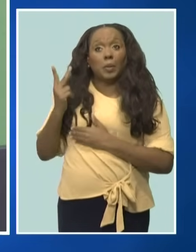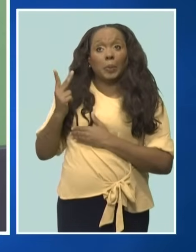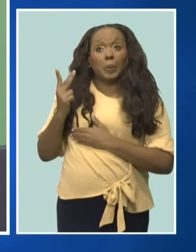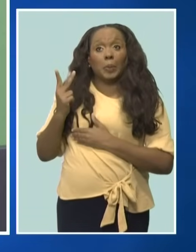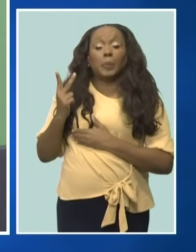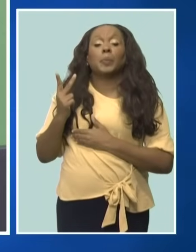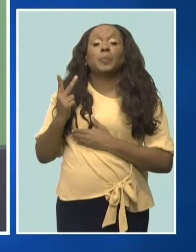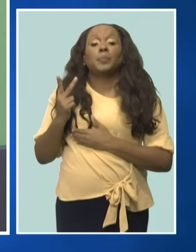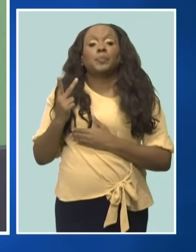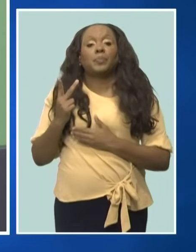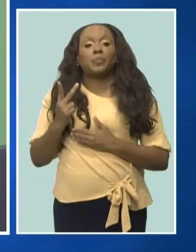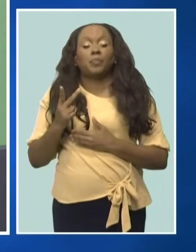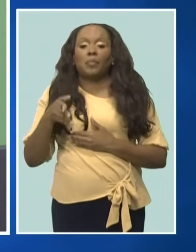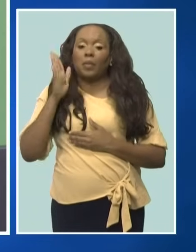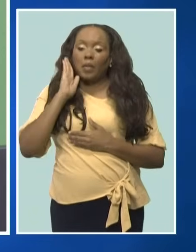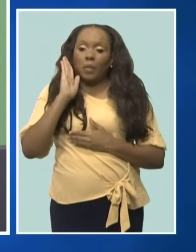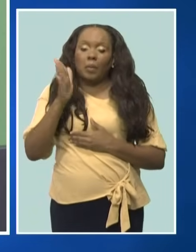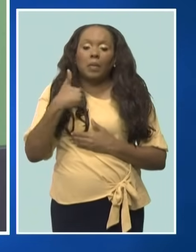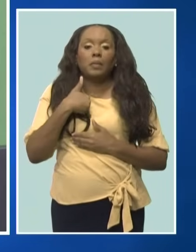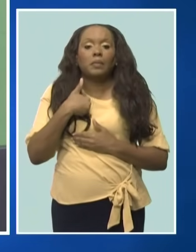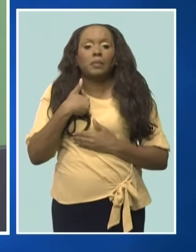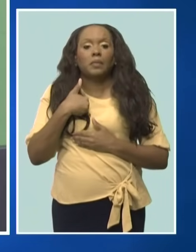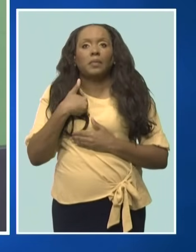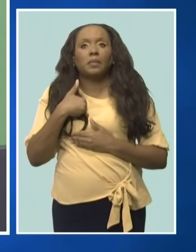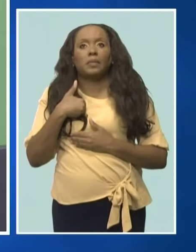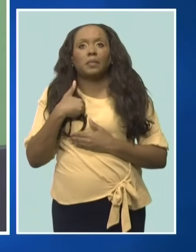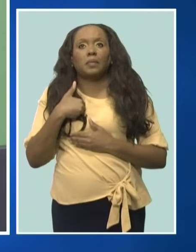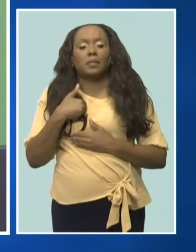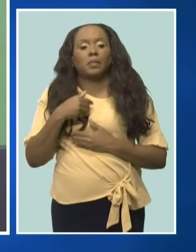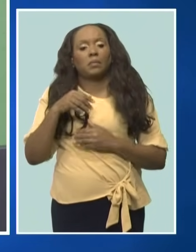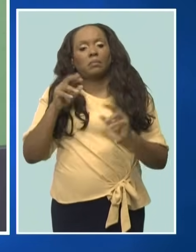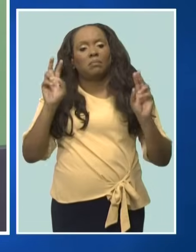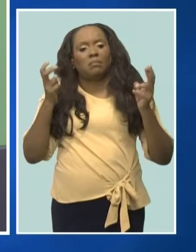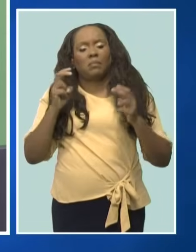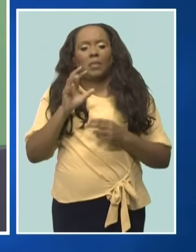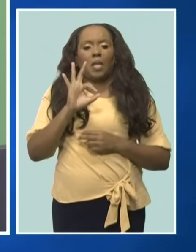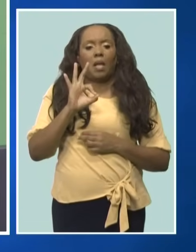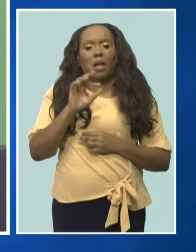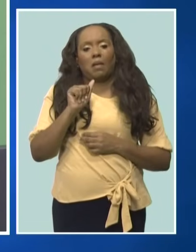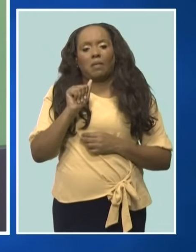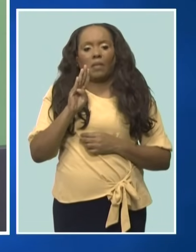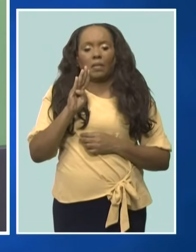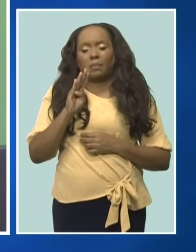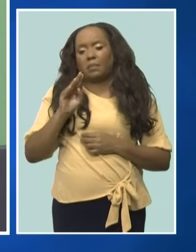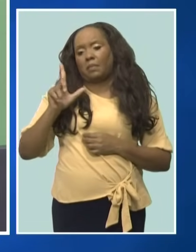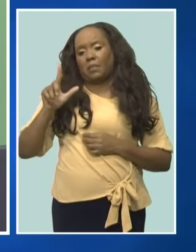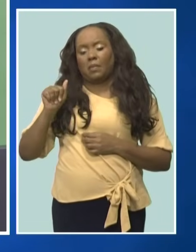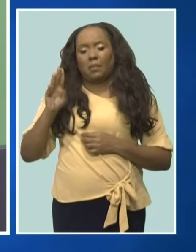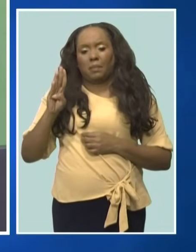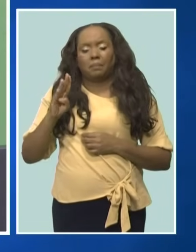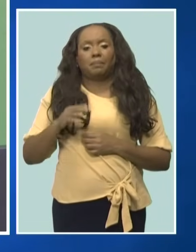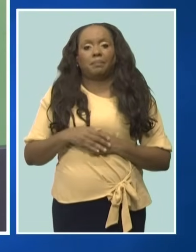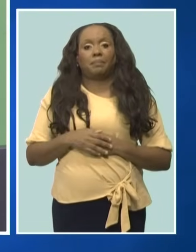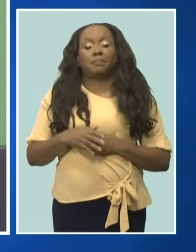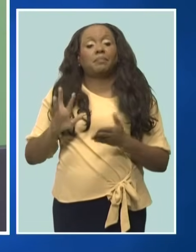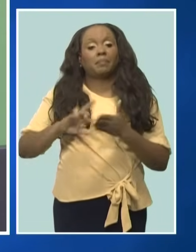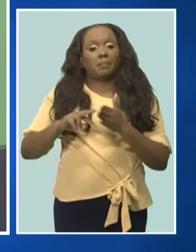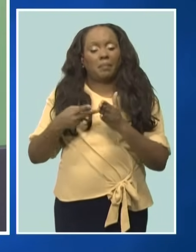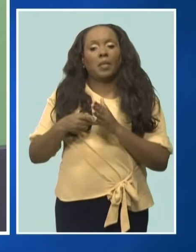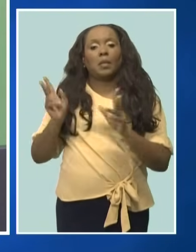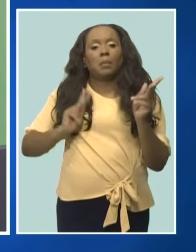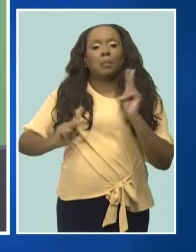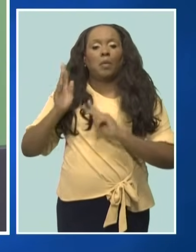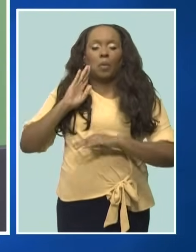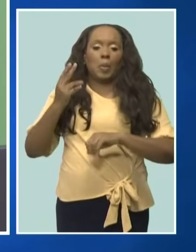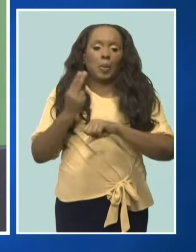you will see then the introduction of a fab lab so that people can put together, through using technology,